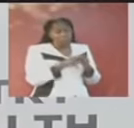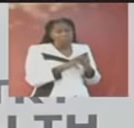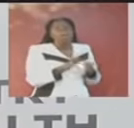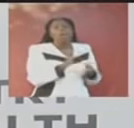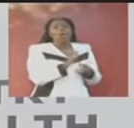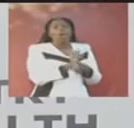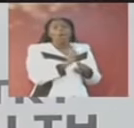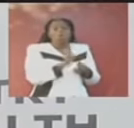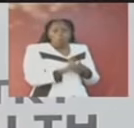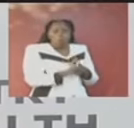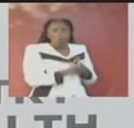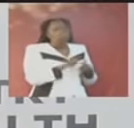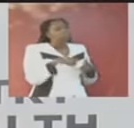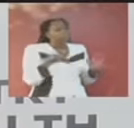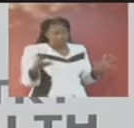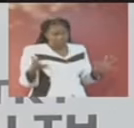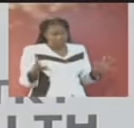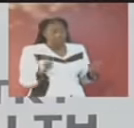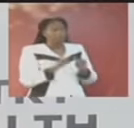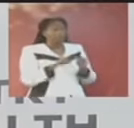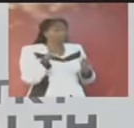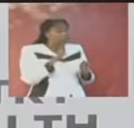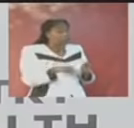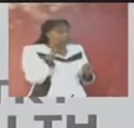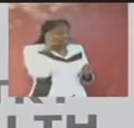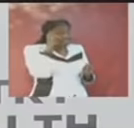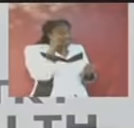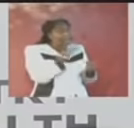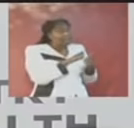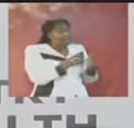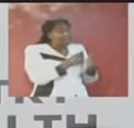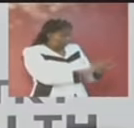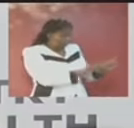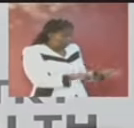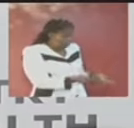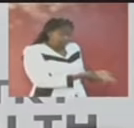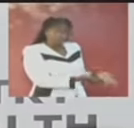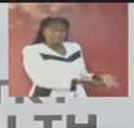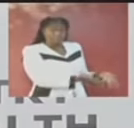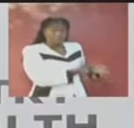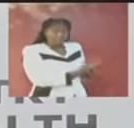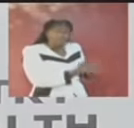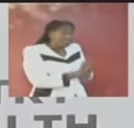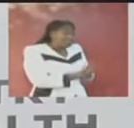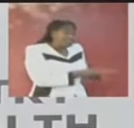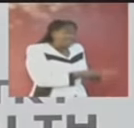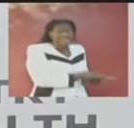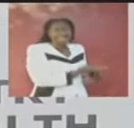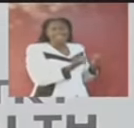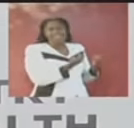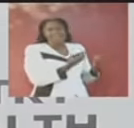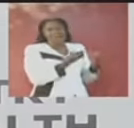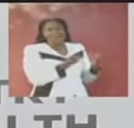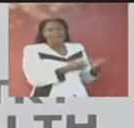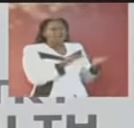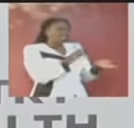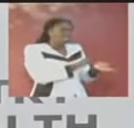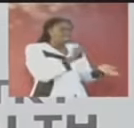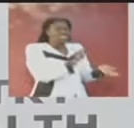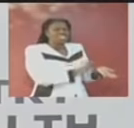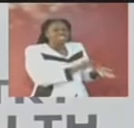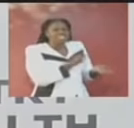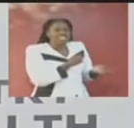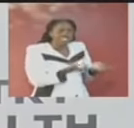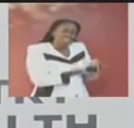involved in terms of the readiness of the facility, the availability of human resources, and testing capacity at the